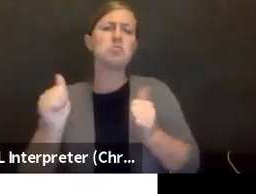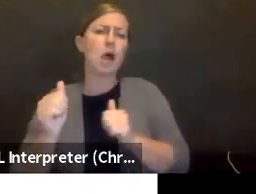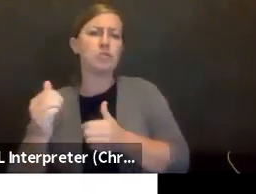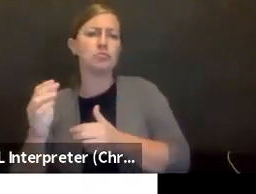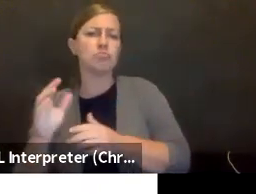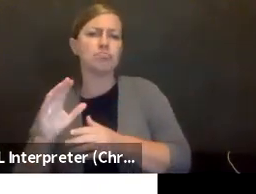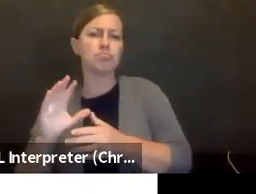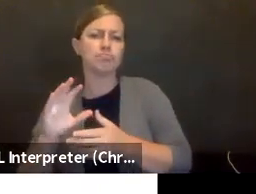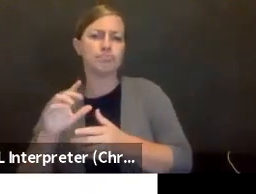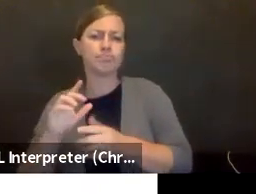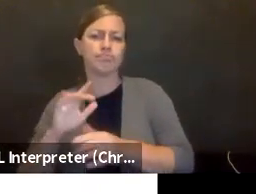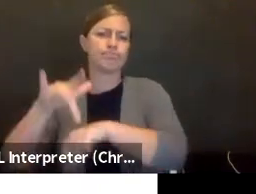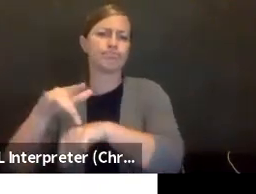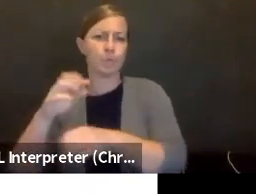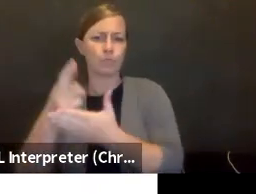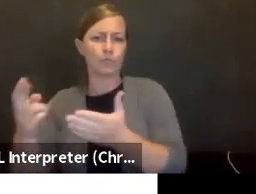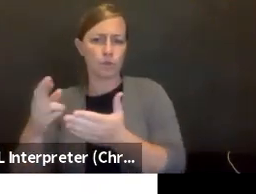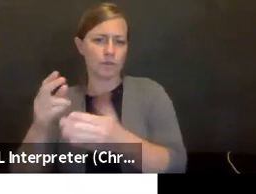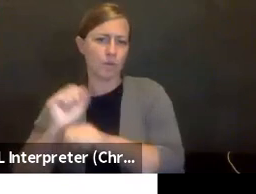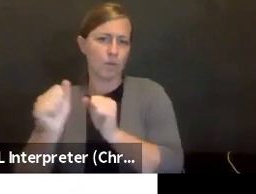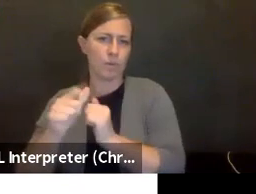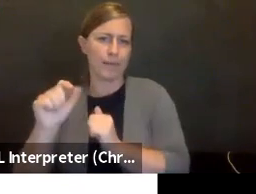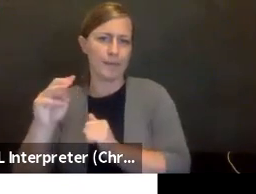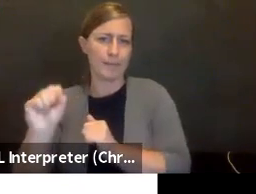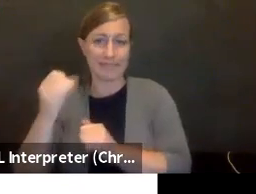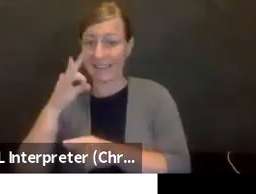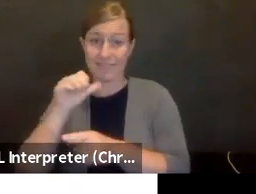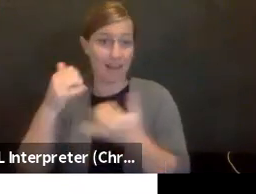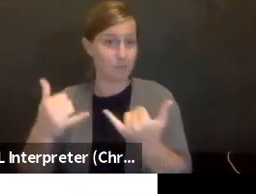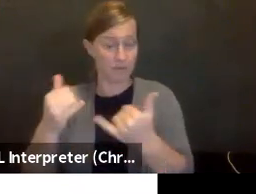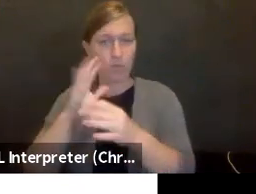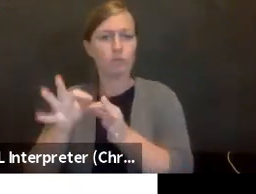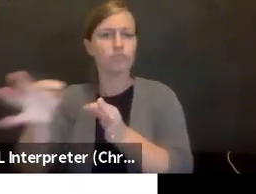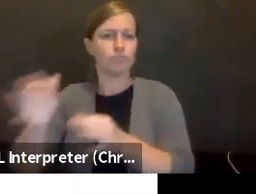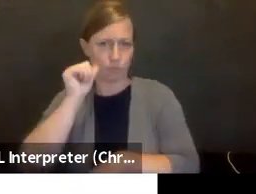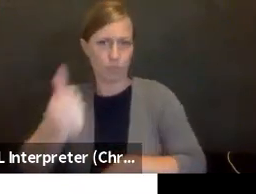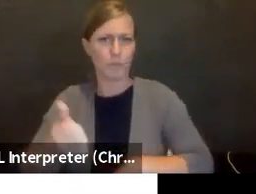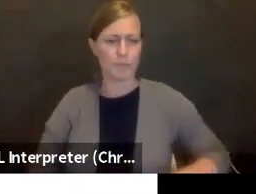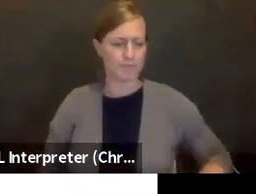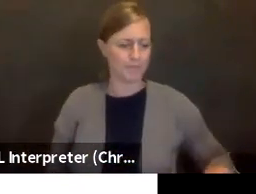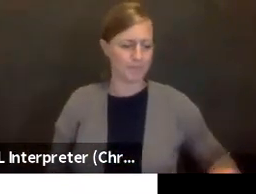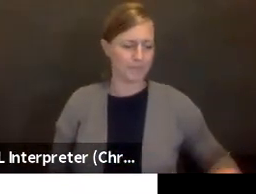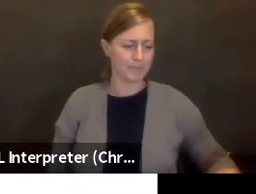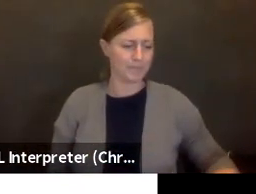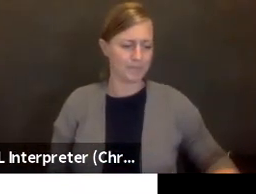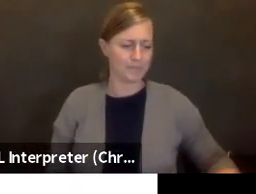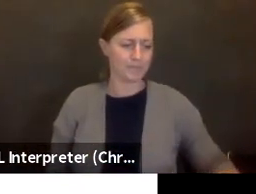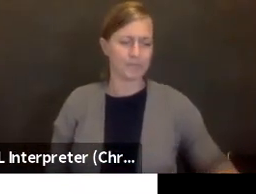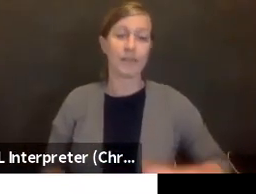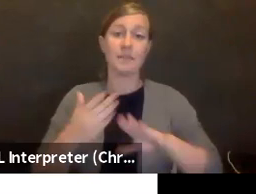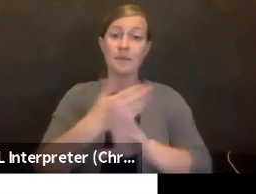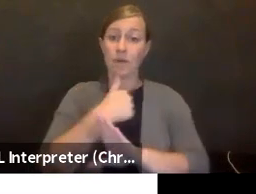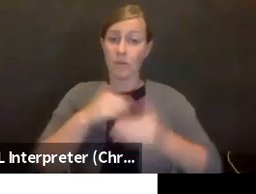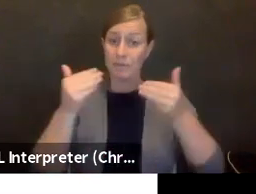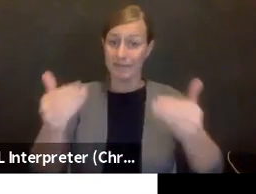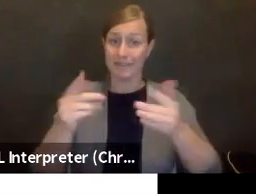with it. Once again, if we don't get to resources, we will push that to part 3. Now, before we begin, we would